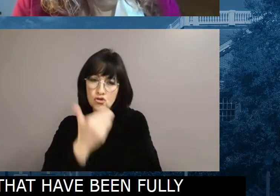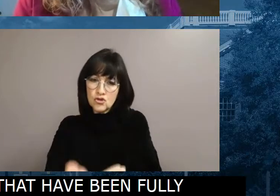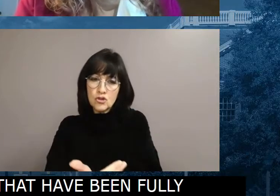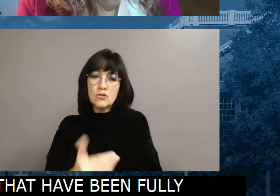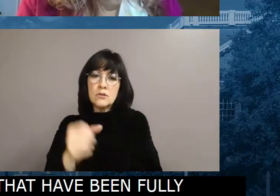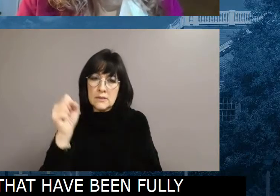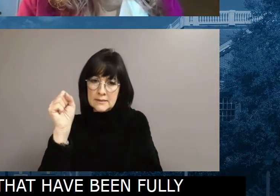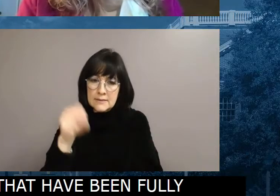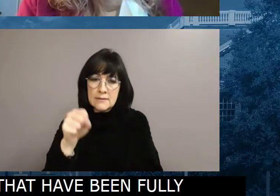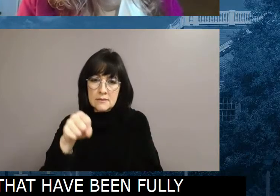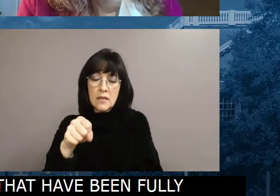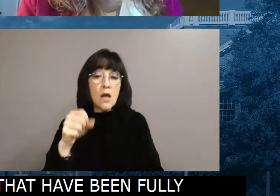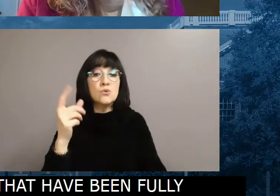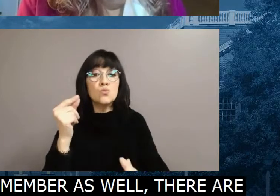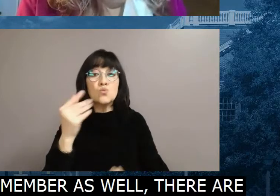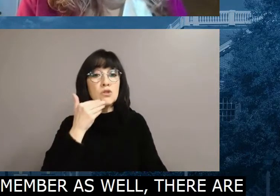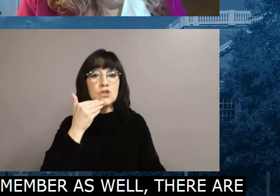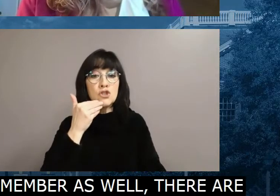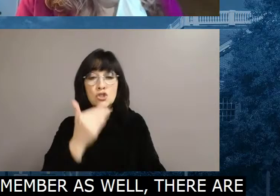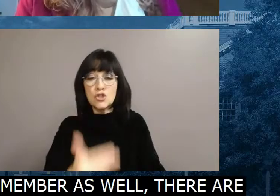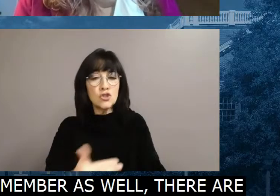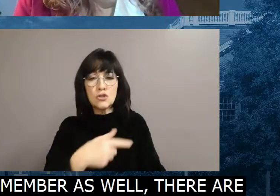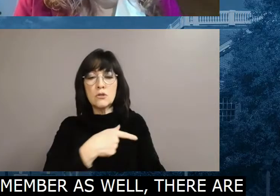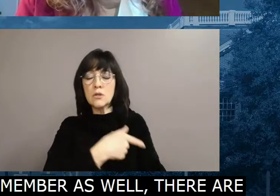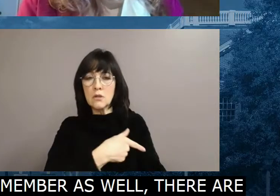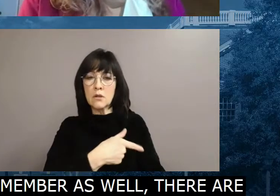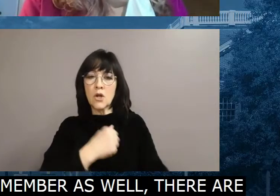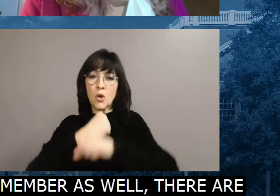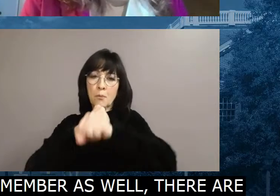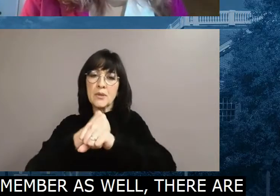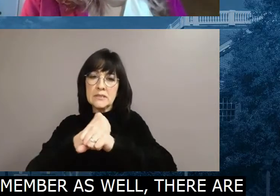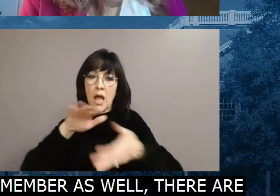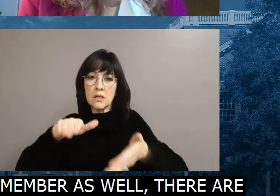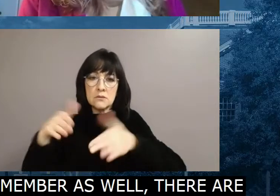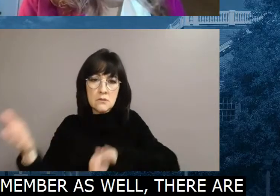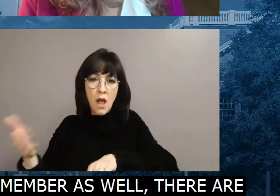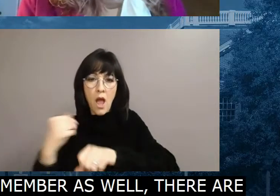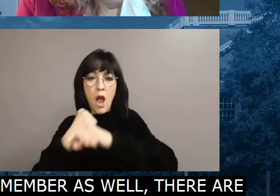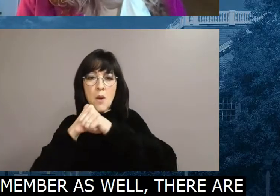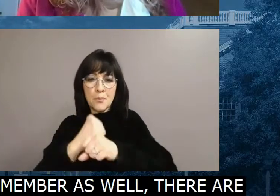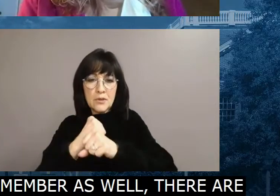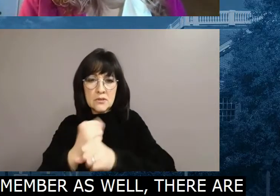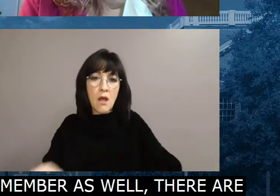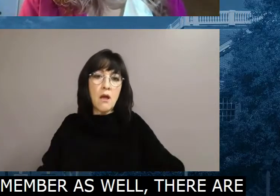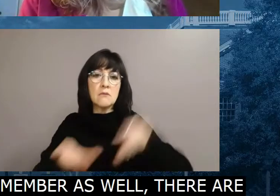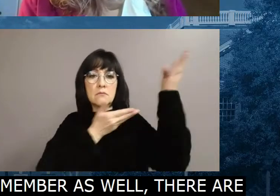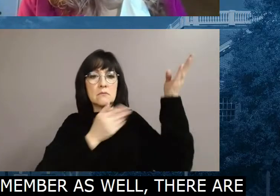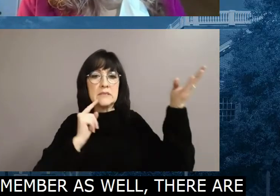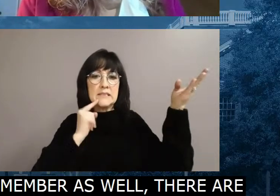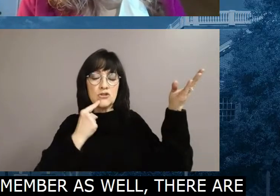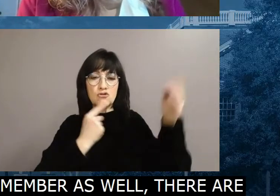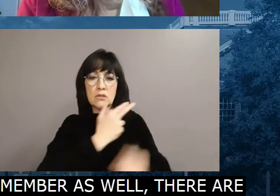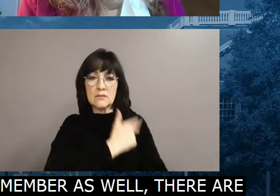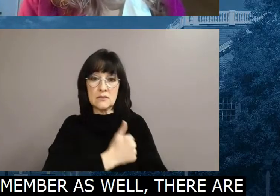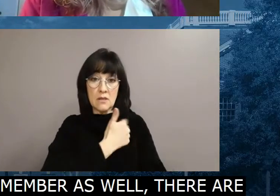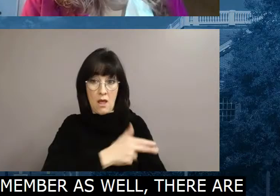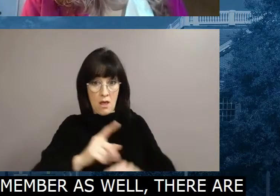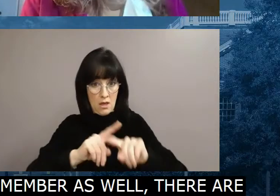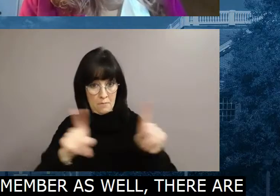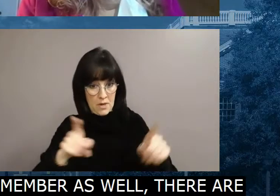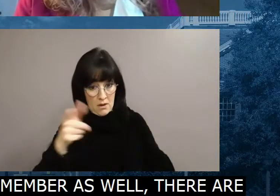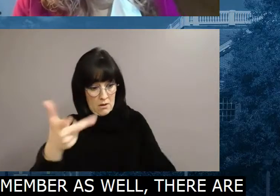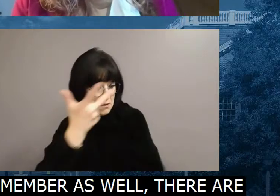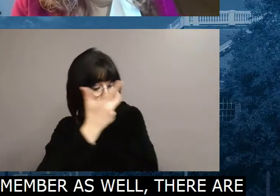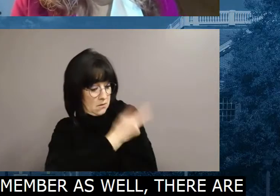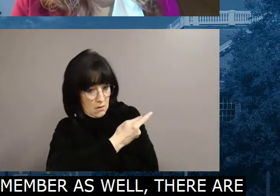eliminating hospitalization and death. But it's not, a for sure thing that you're not going to get infected and you're not